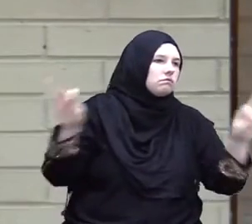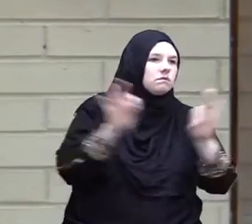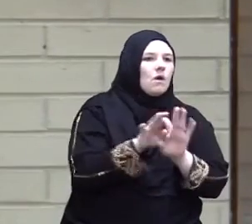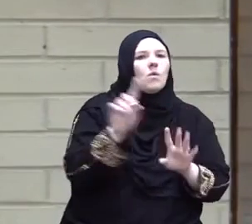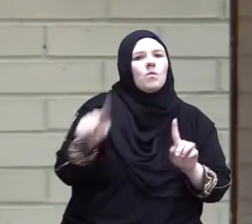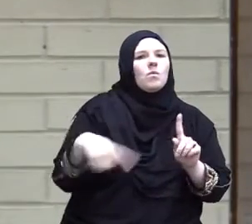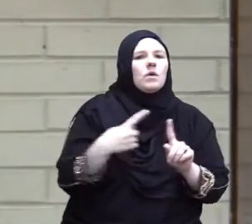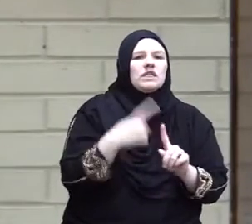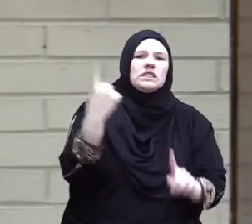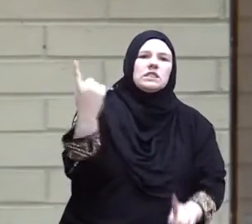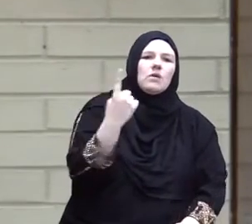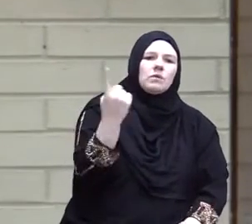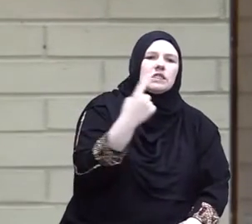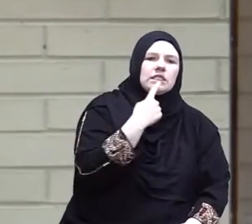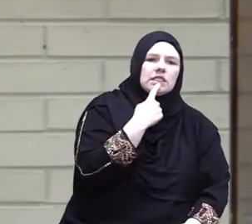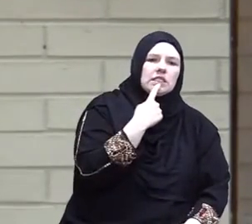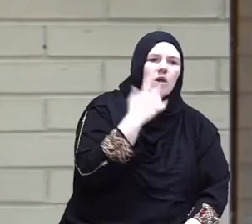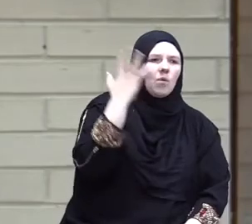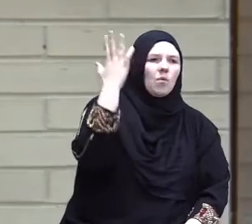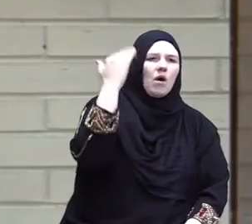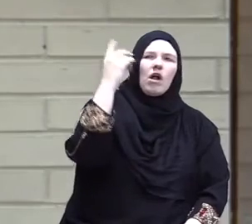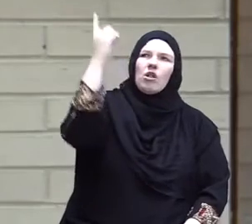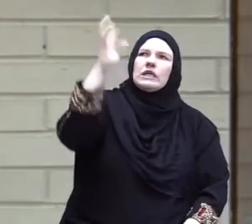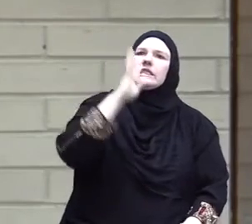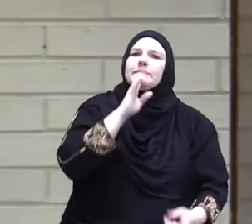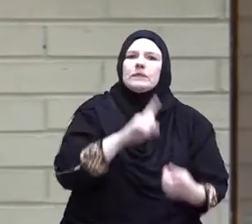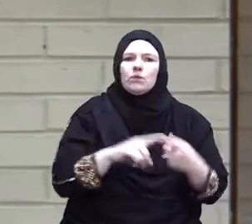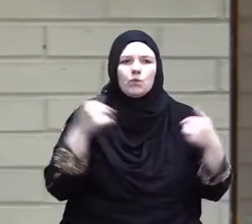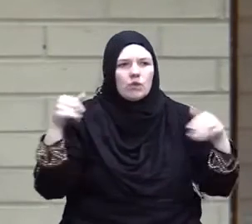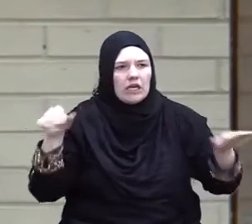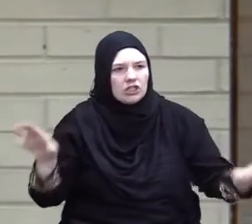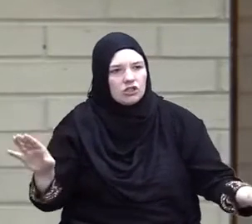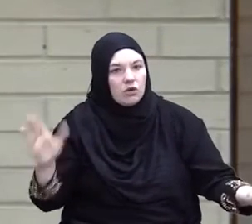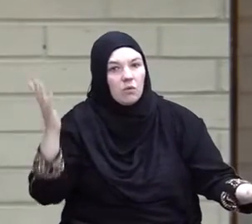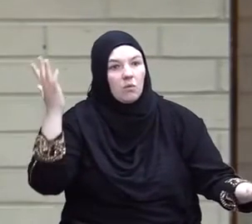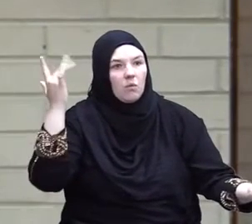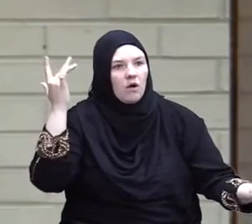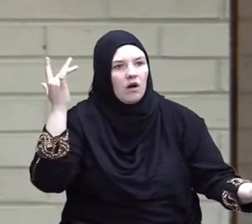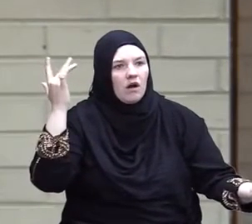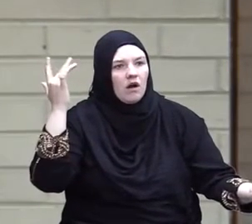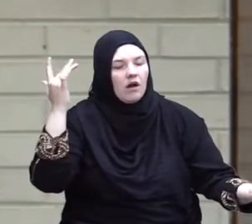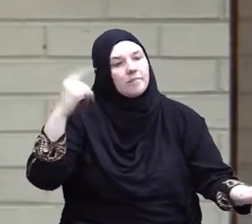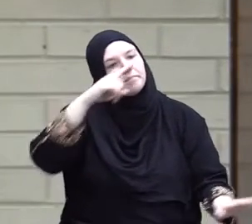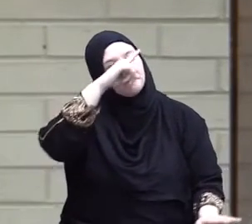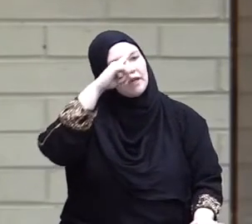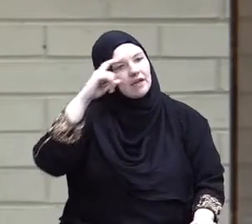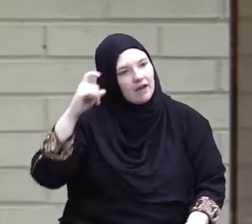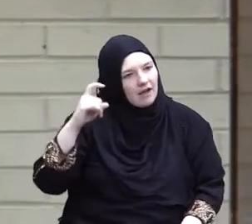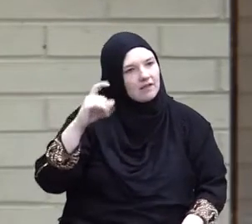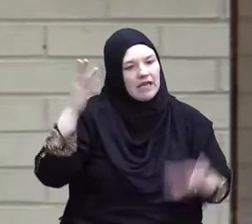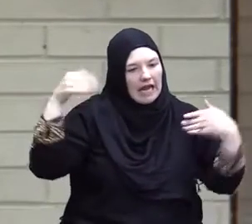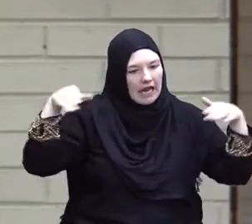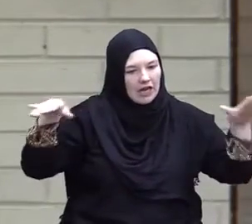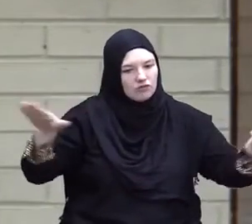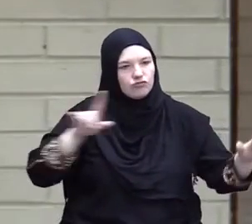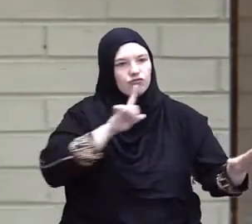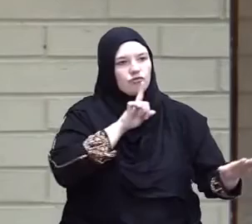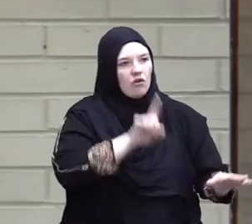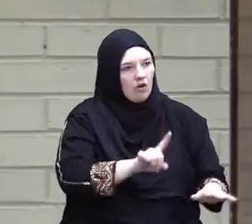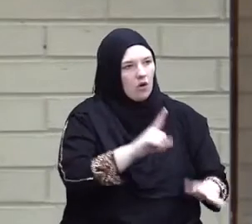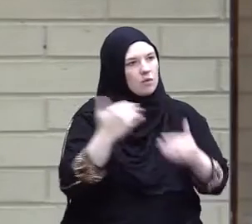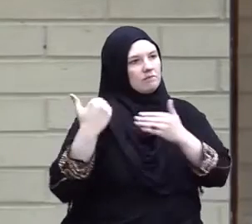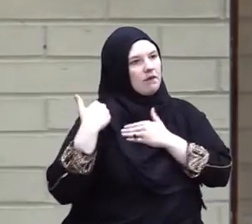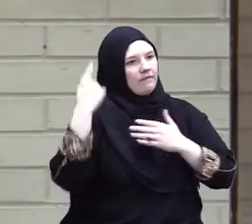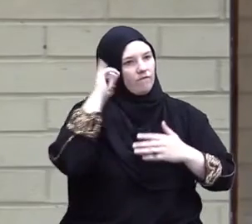somebody asks, why does Allah speak to angels? Because they are going to be assigned to serve this creature. I hope this